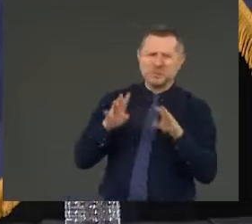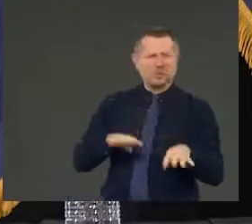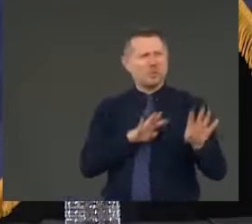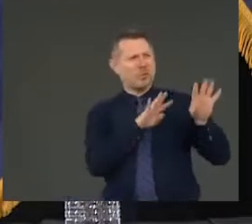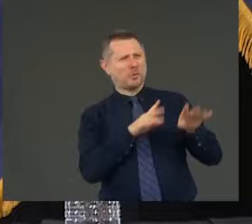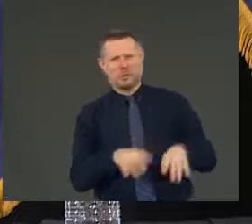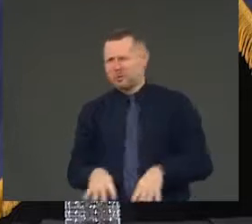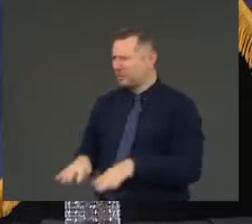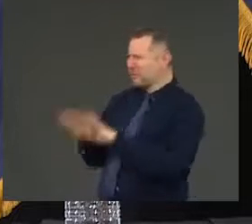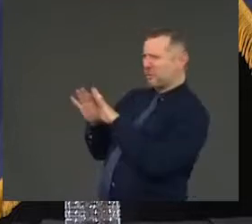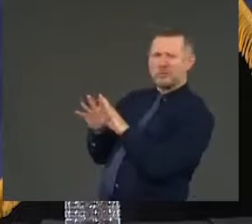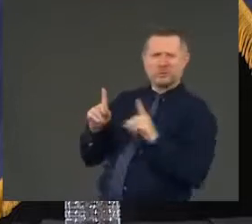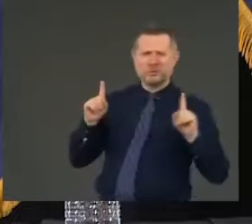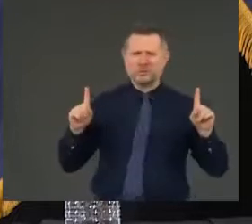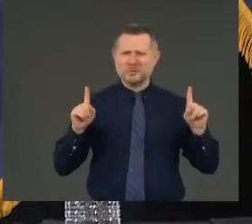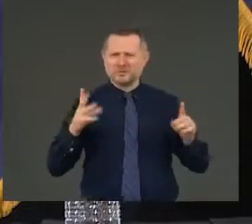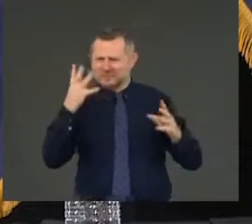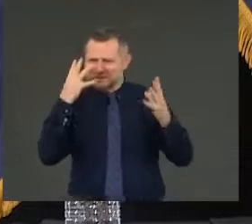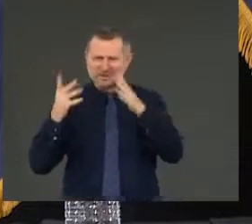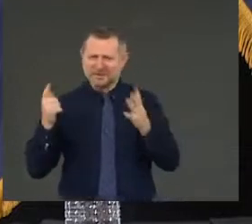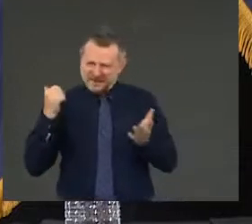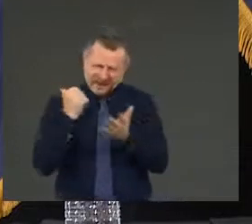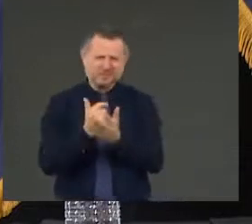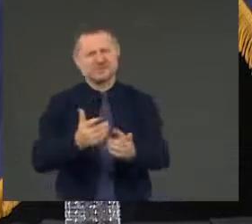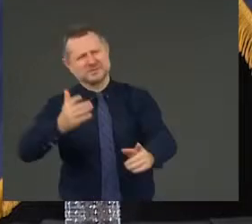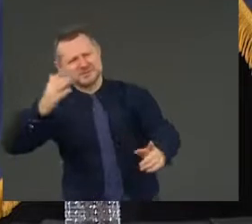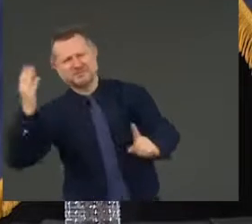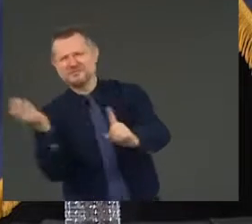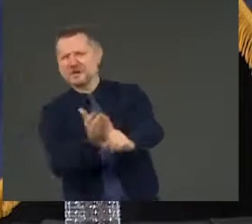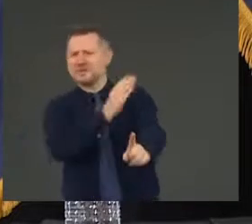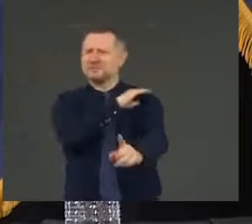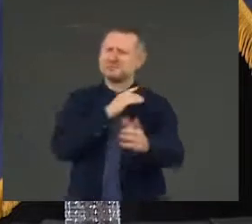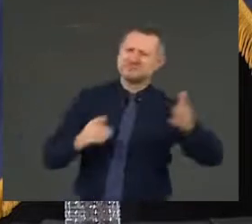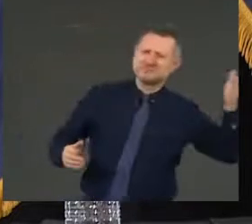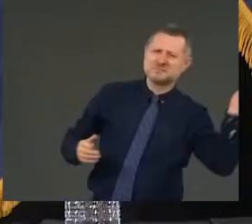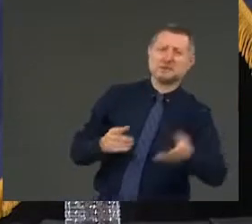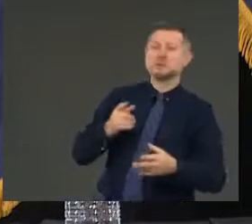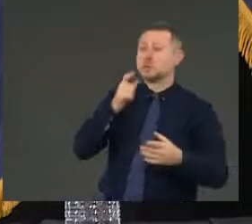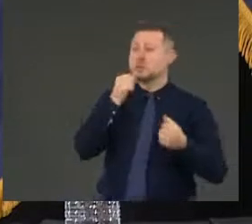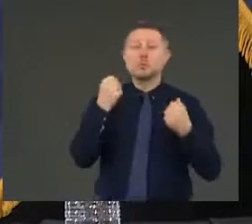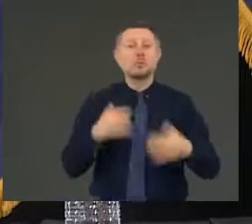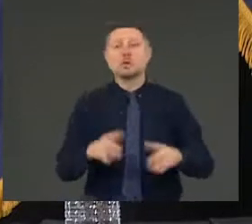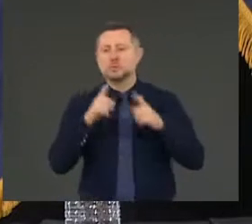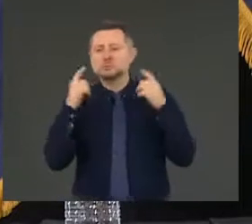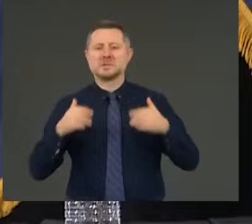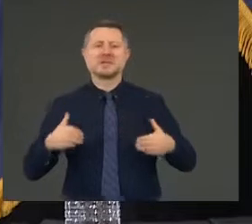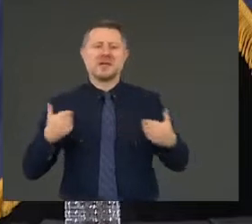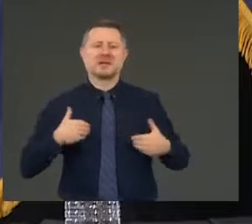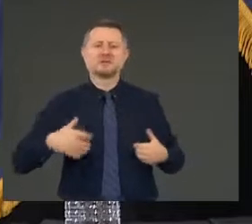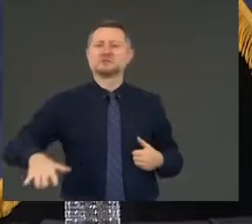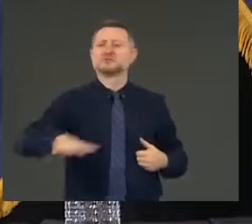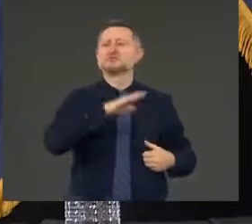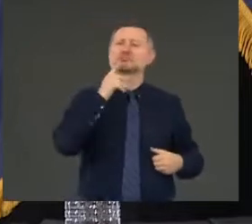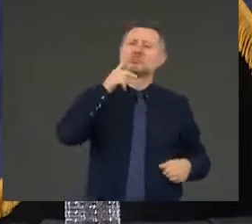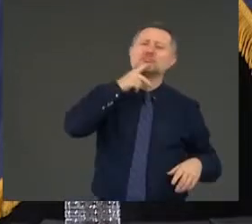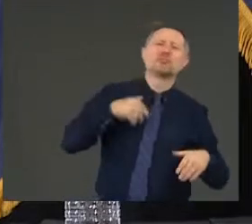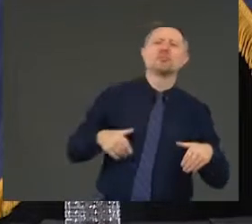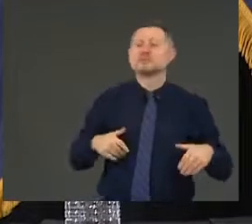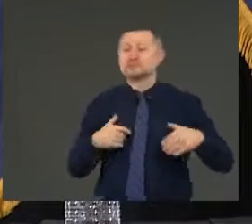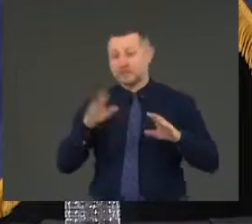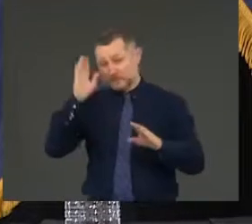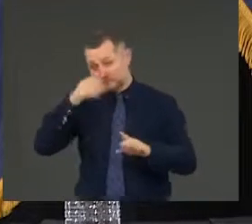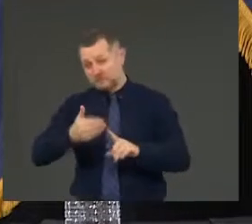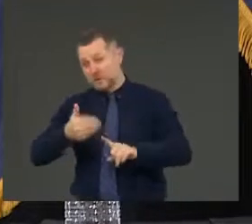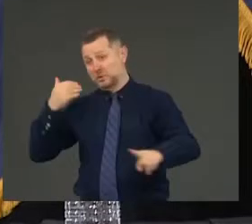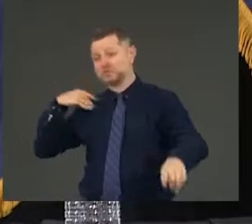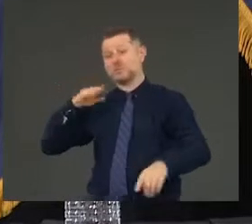It's primarily difficult with young people. I think the way they first heard about this virus was